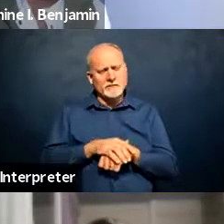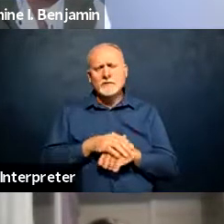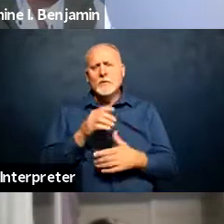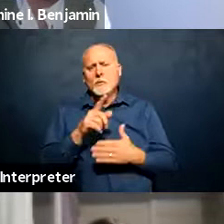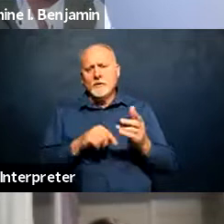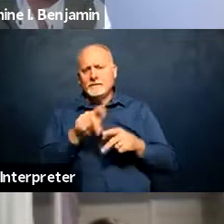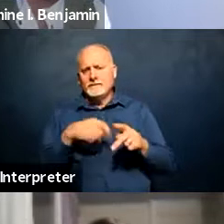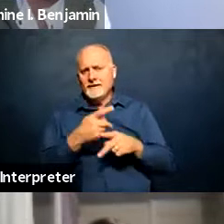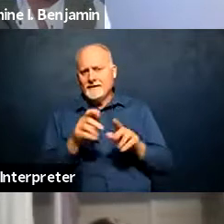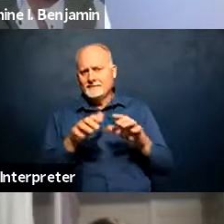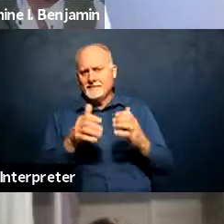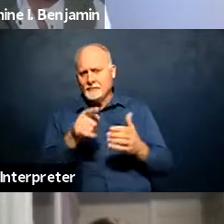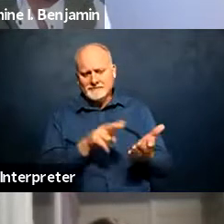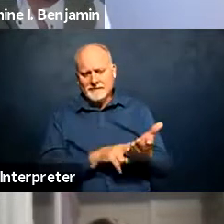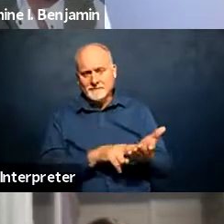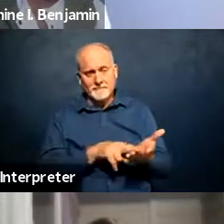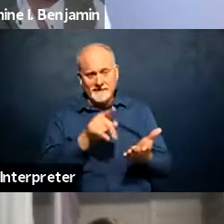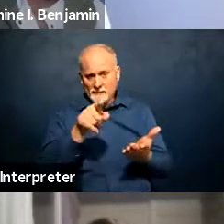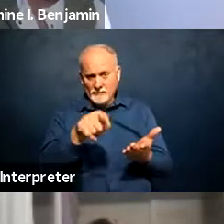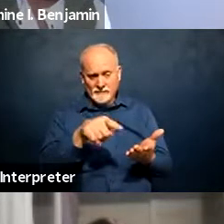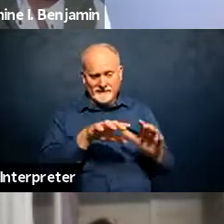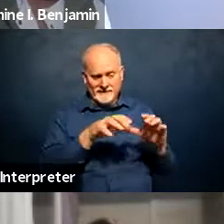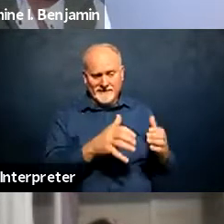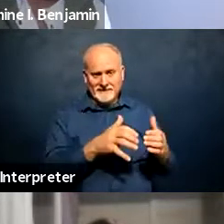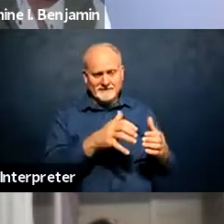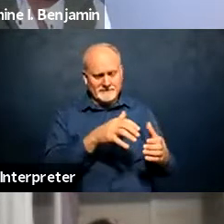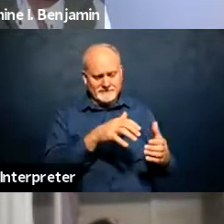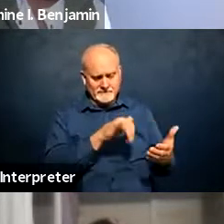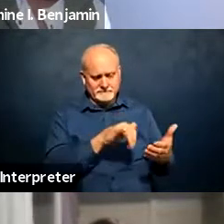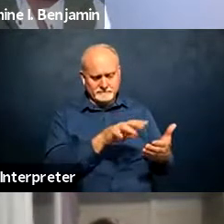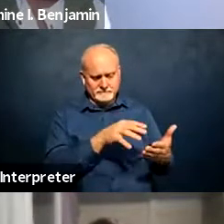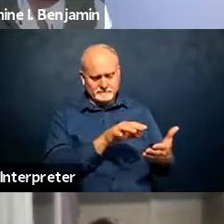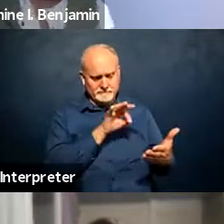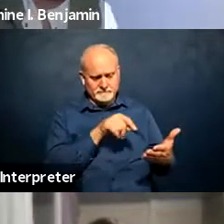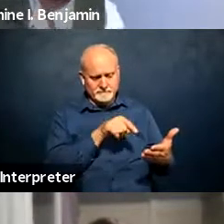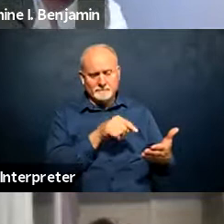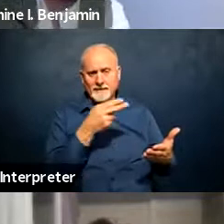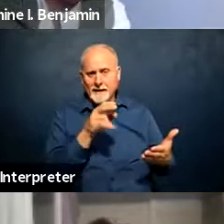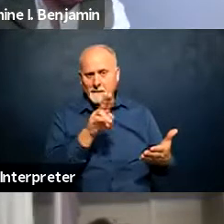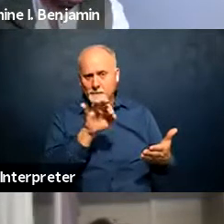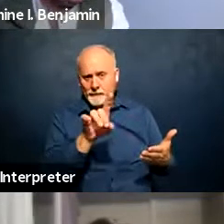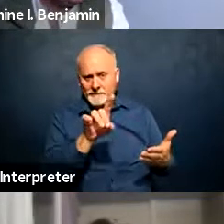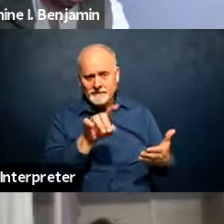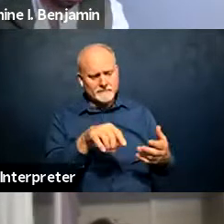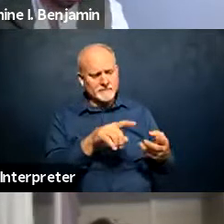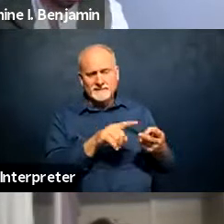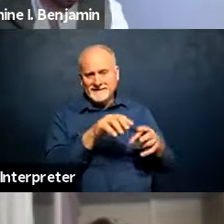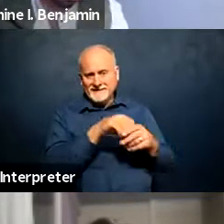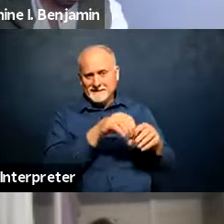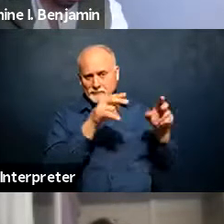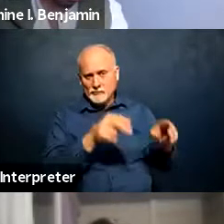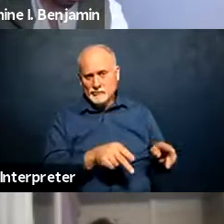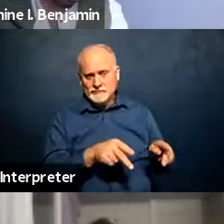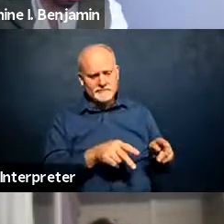for. So if you have courses in the schedule that are hybrid or in-person classes,